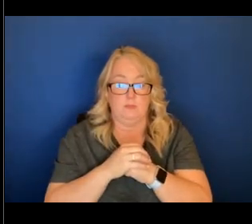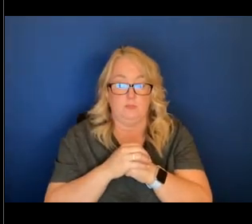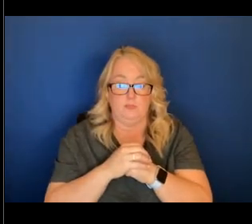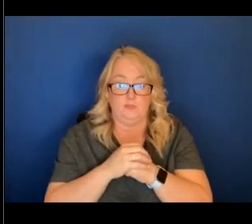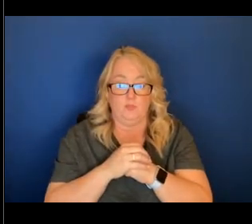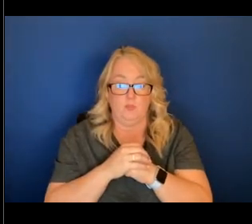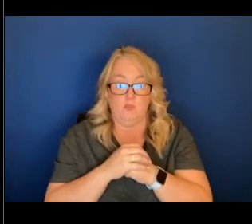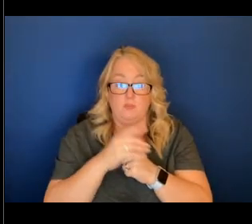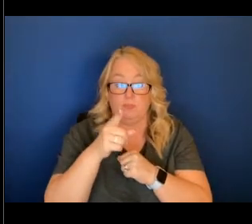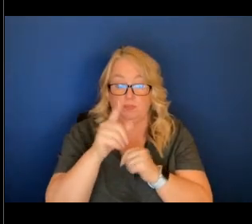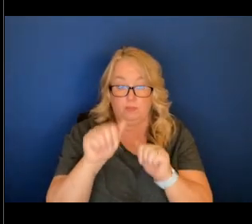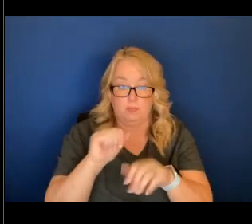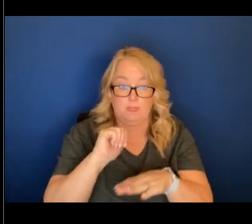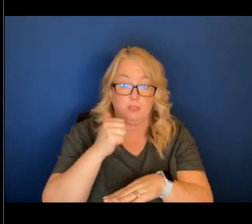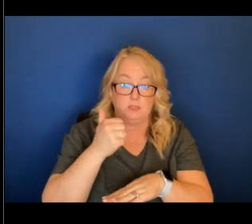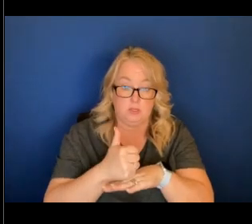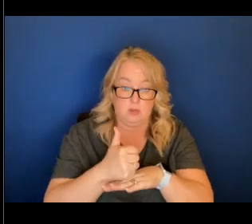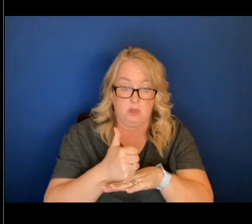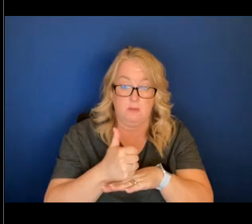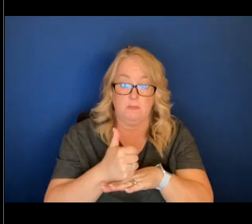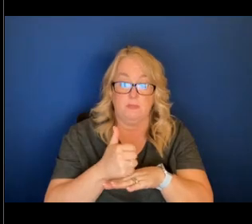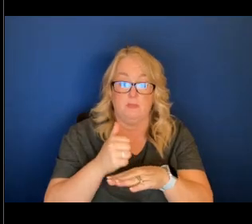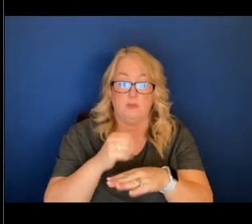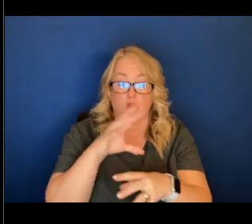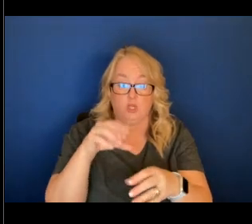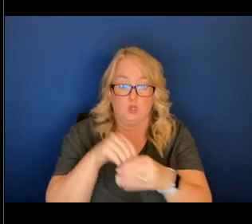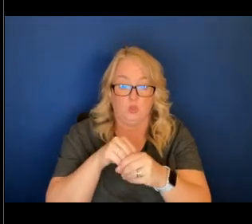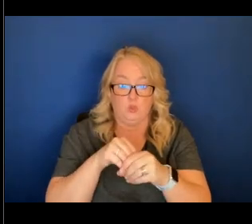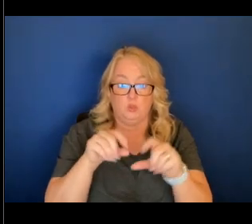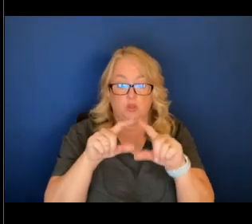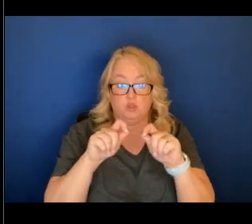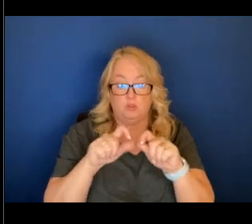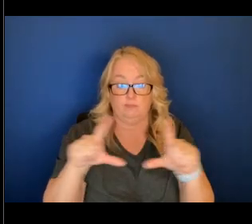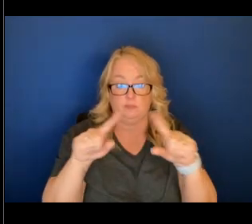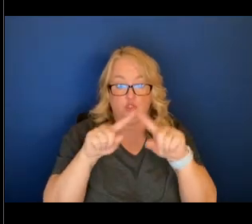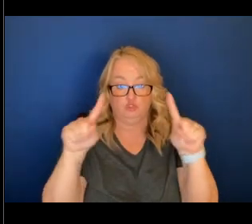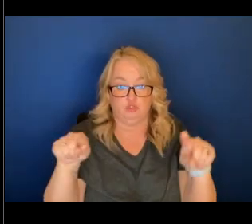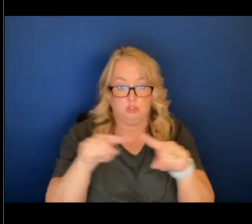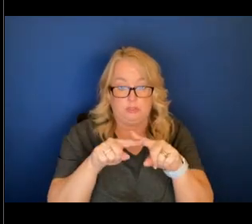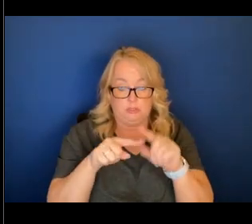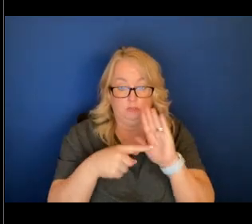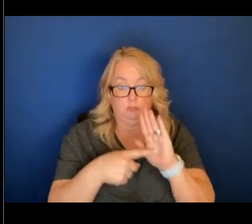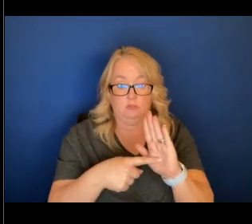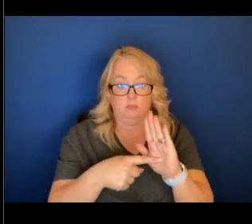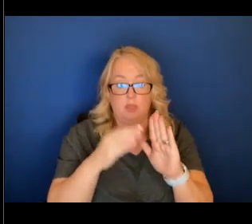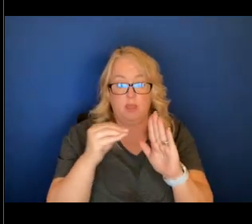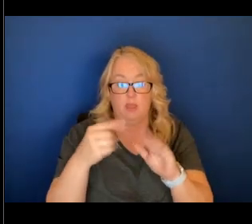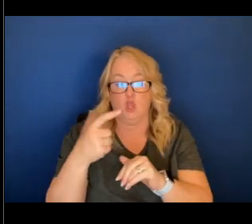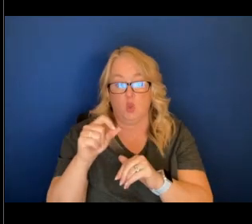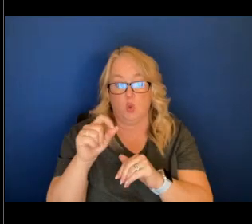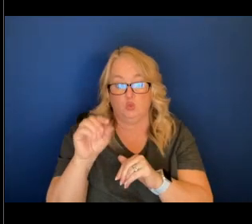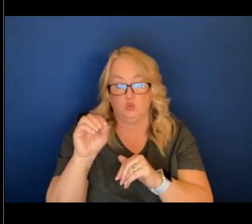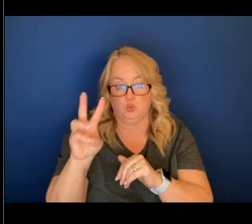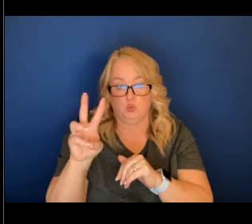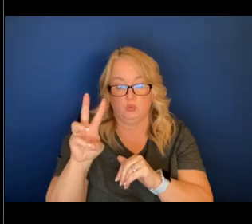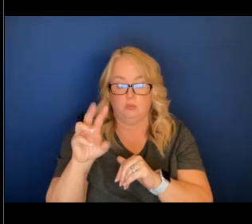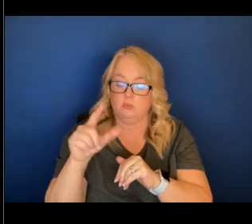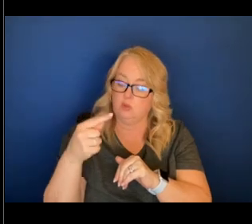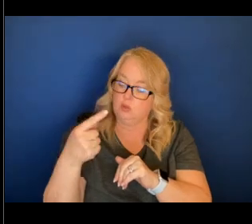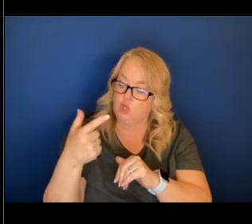You can set up the dashboard to include the screen that is being shared and the GoToWebinar